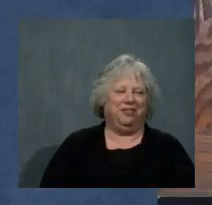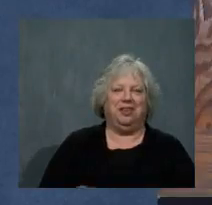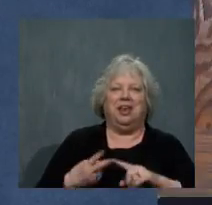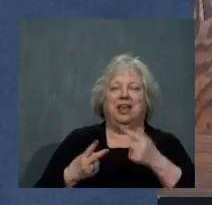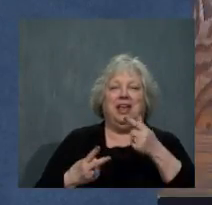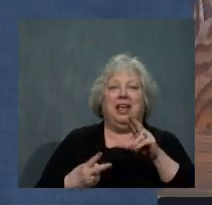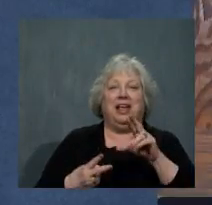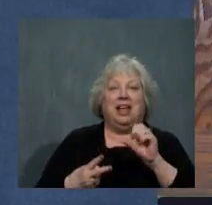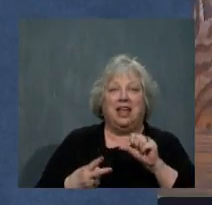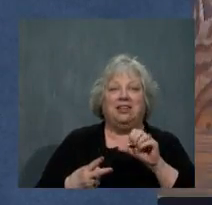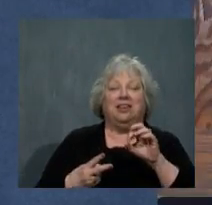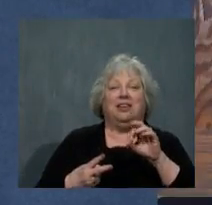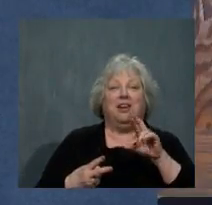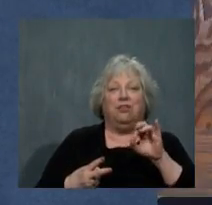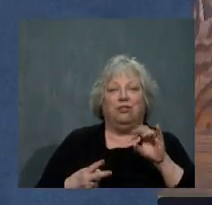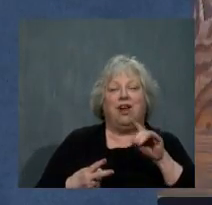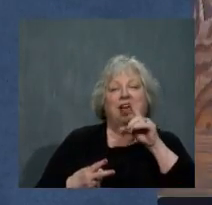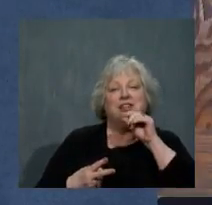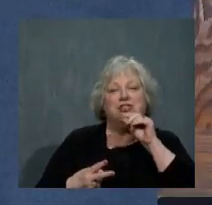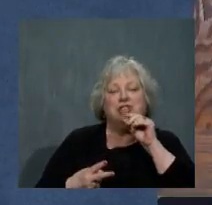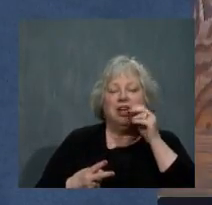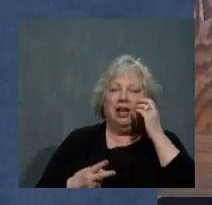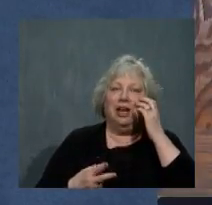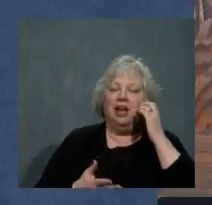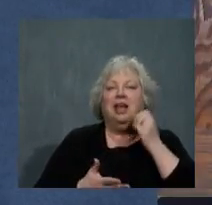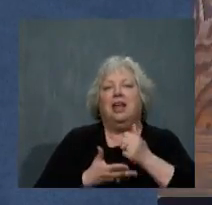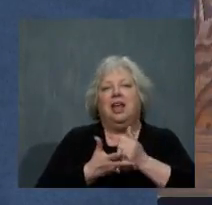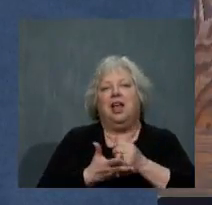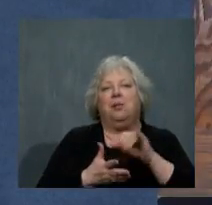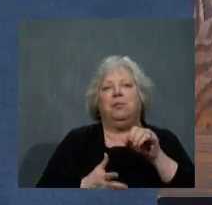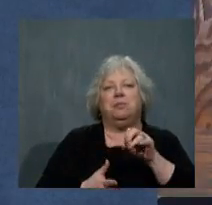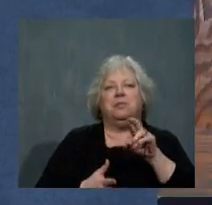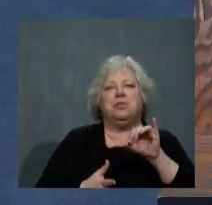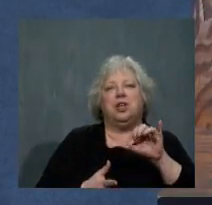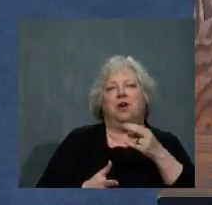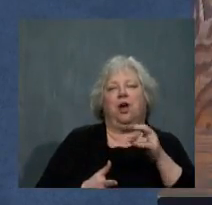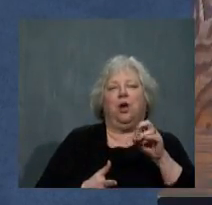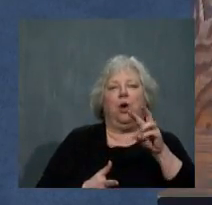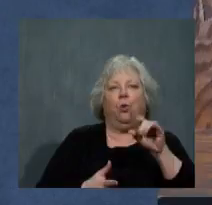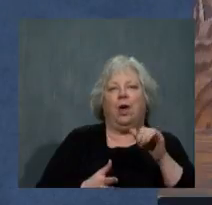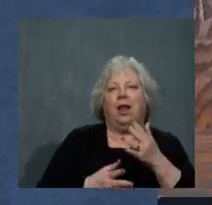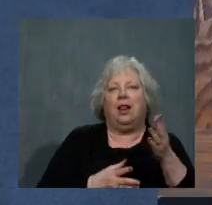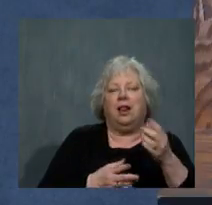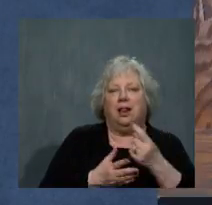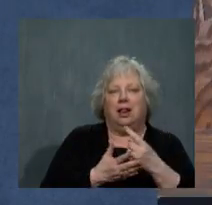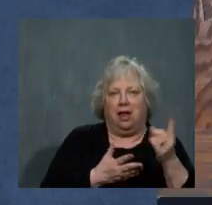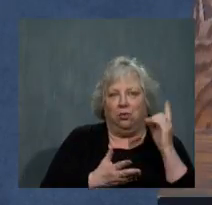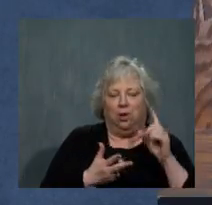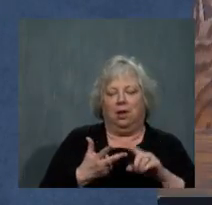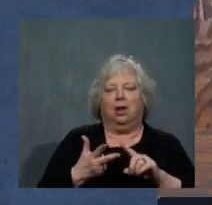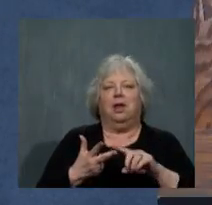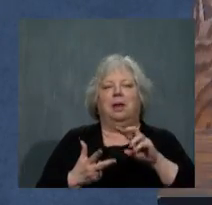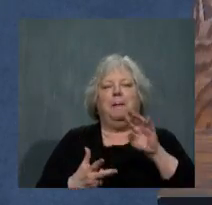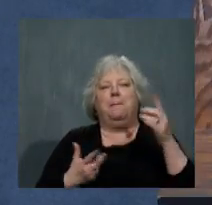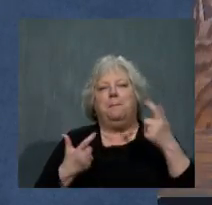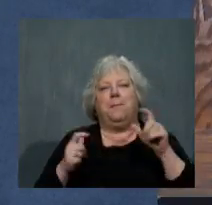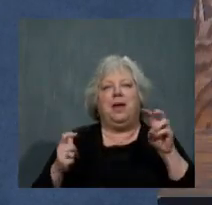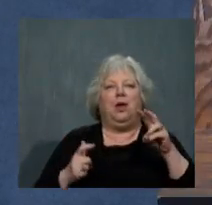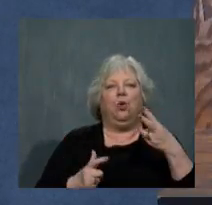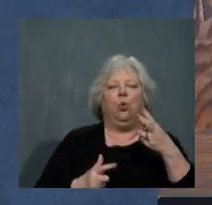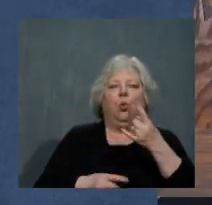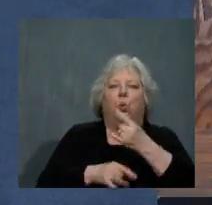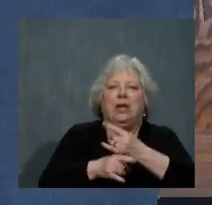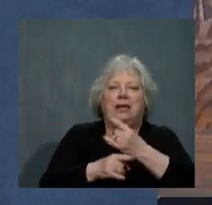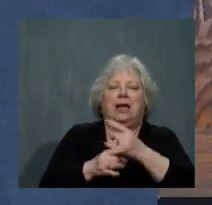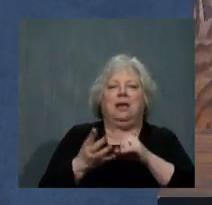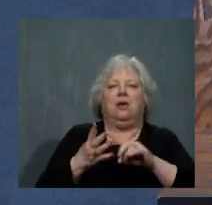Gus's Fried Chicken stepped up big time to help Jericho Way last week. Big Whiskey's Whole Hog in North